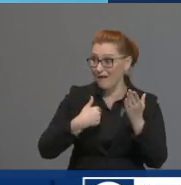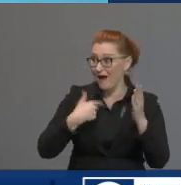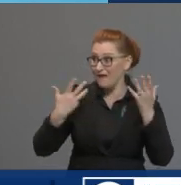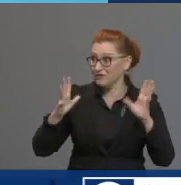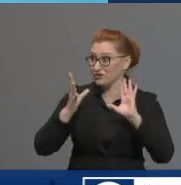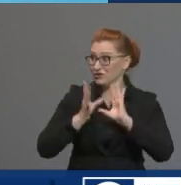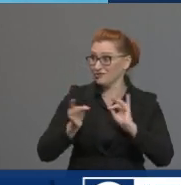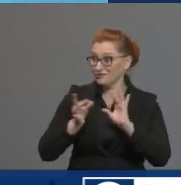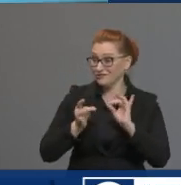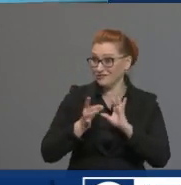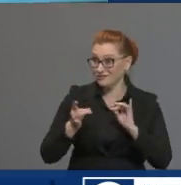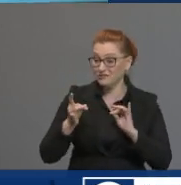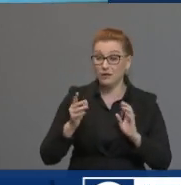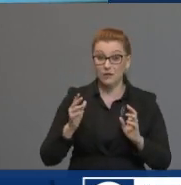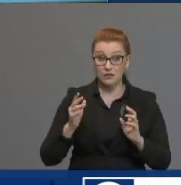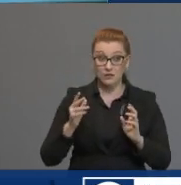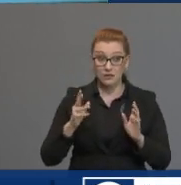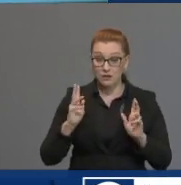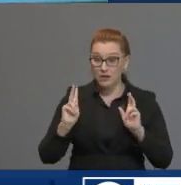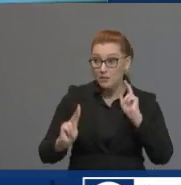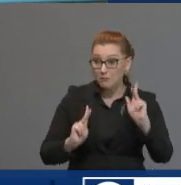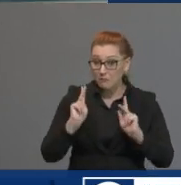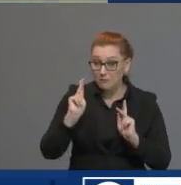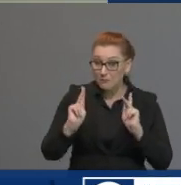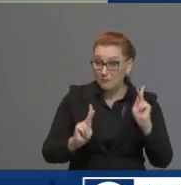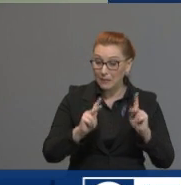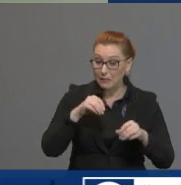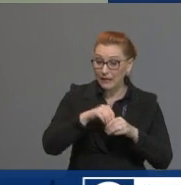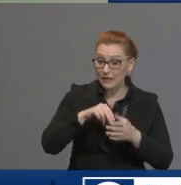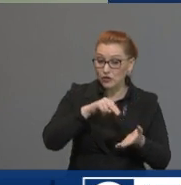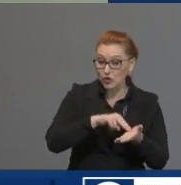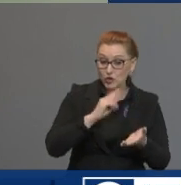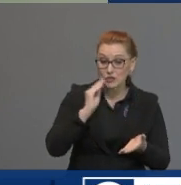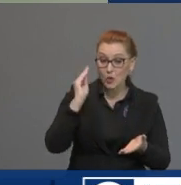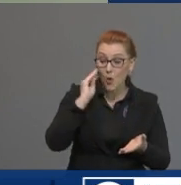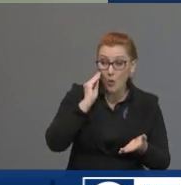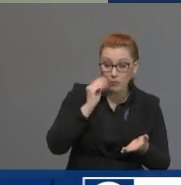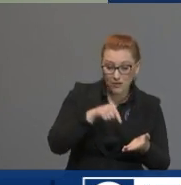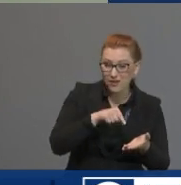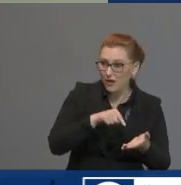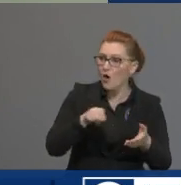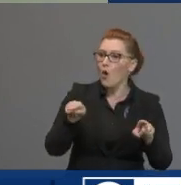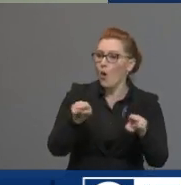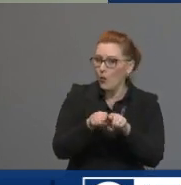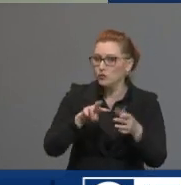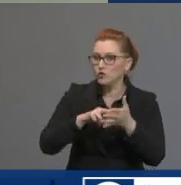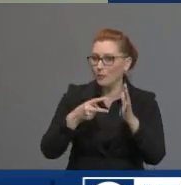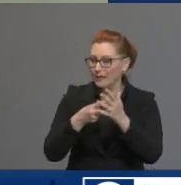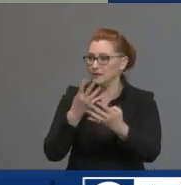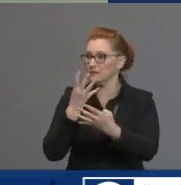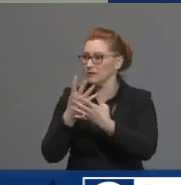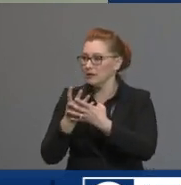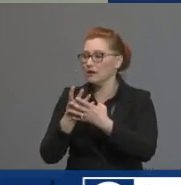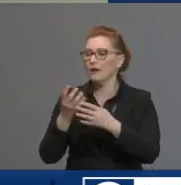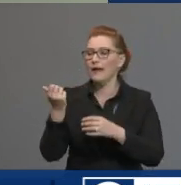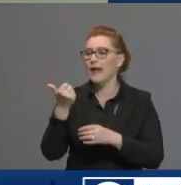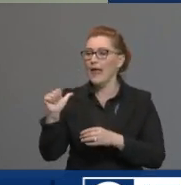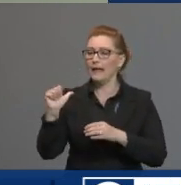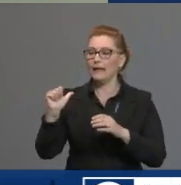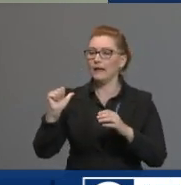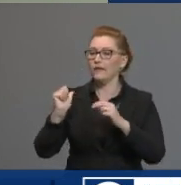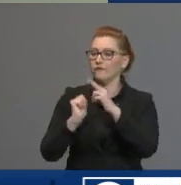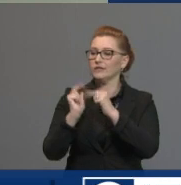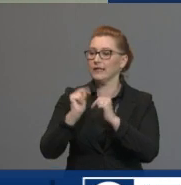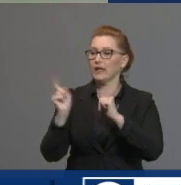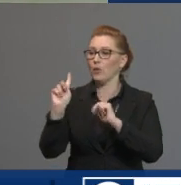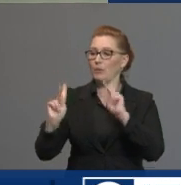about the focus of people not only in long-term care, but in any congregate facility, which includes our